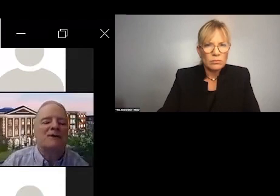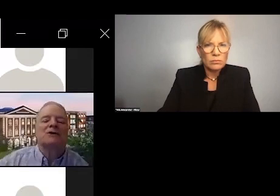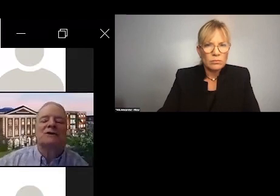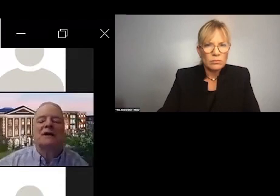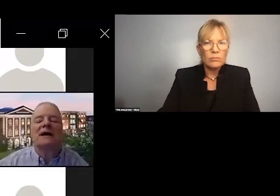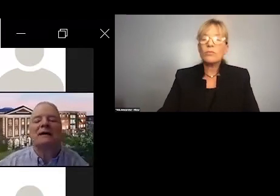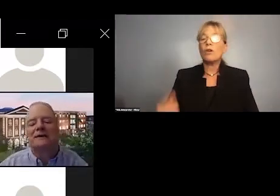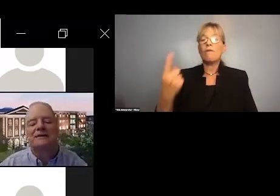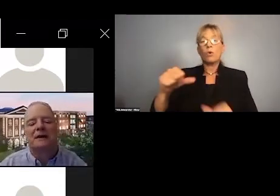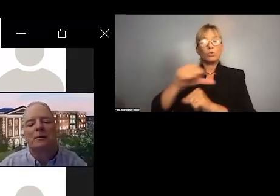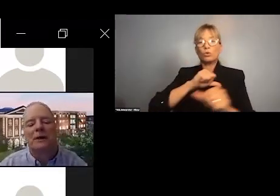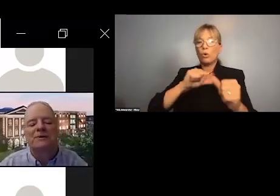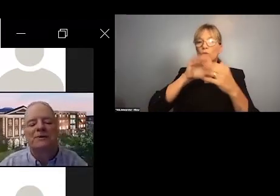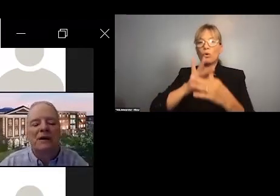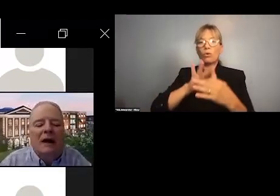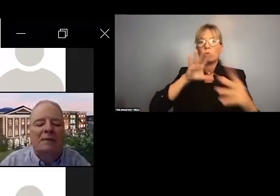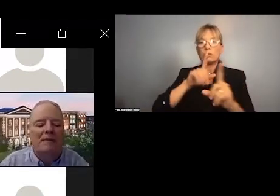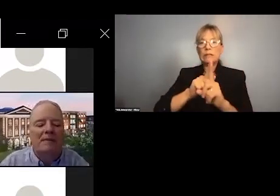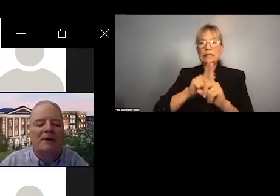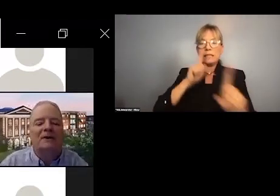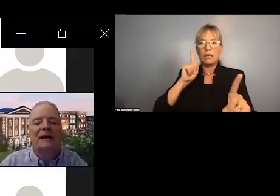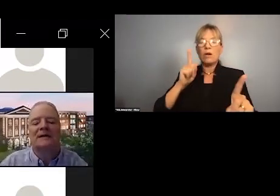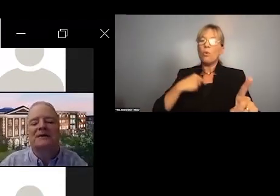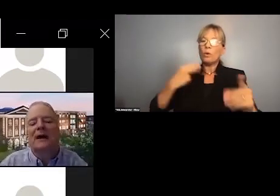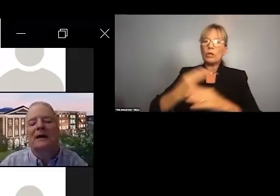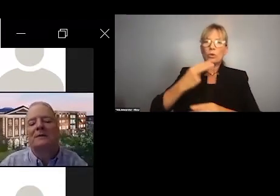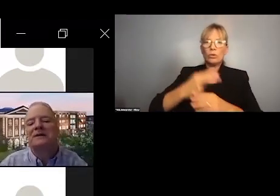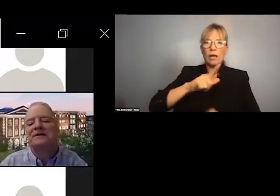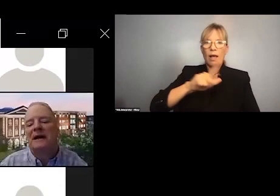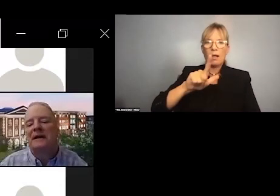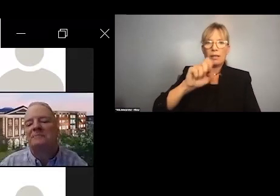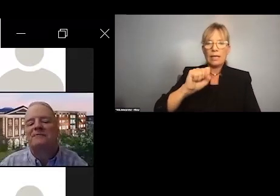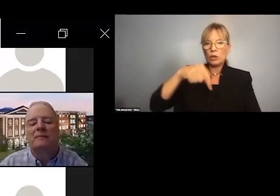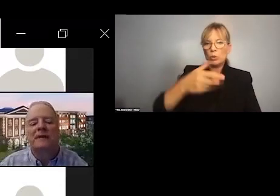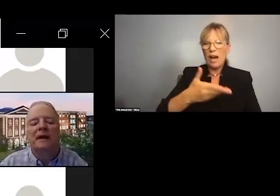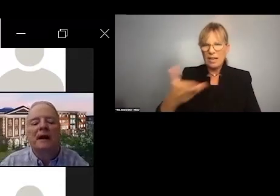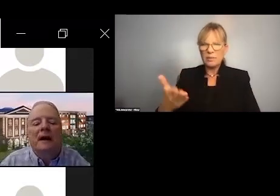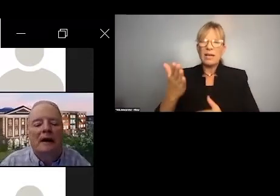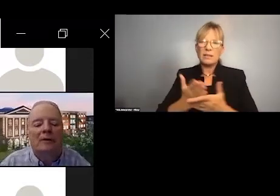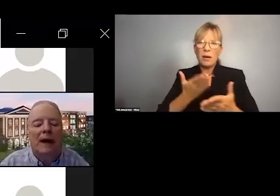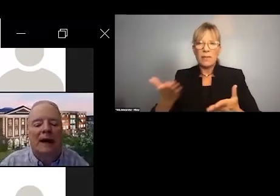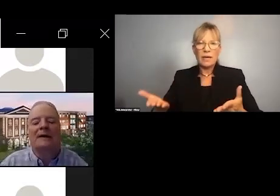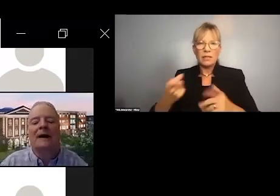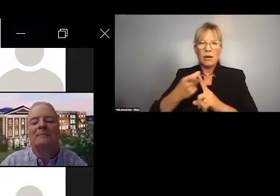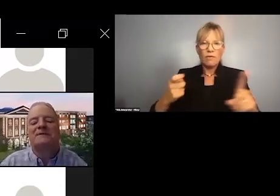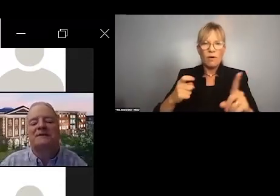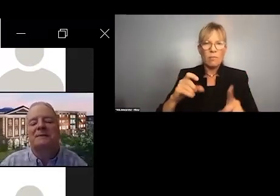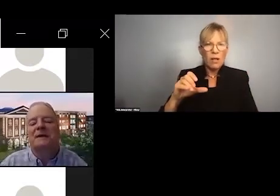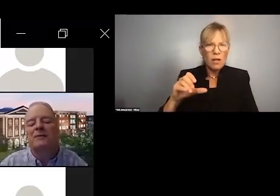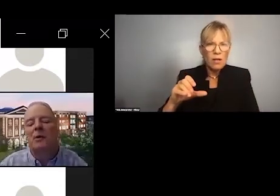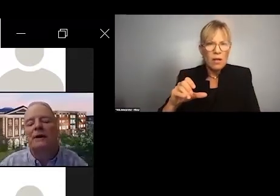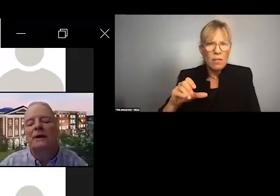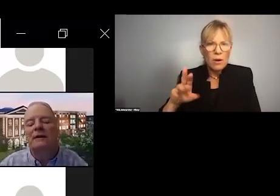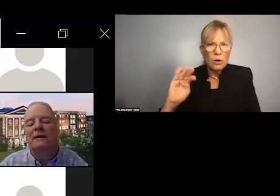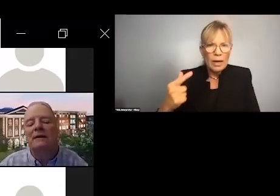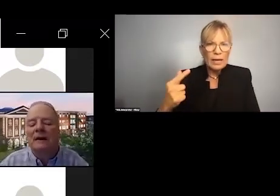And for social disconnectedness, again, we used primarily LSQ items and some items from the Craig Handicap Assessment